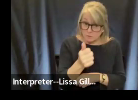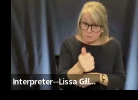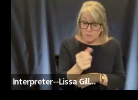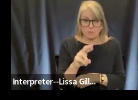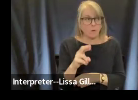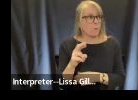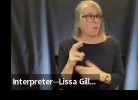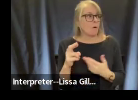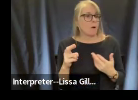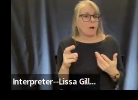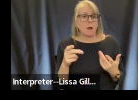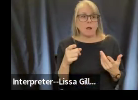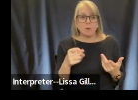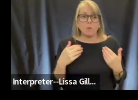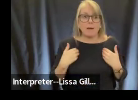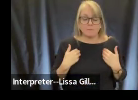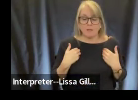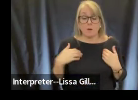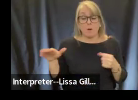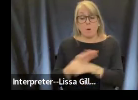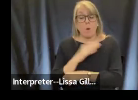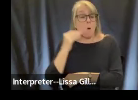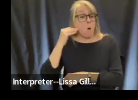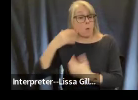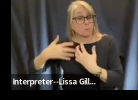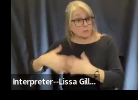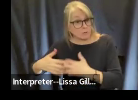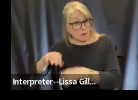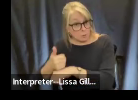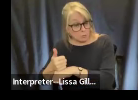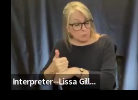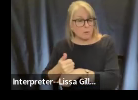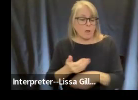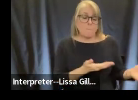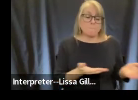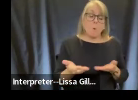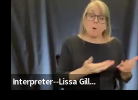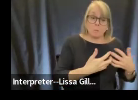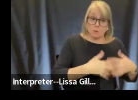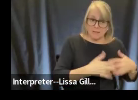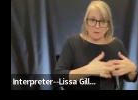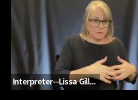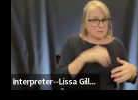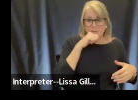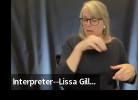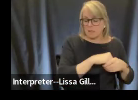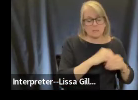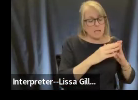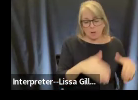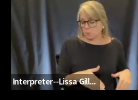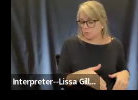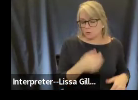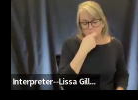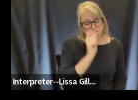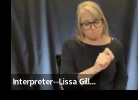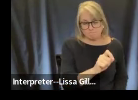whole home generator that's installed, you want to make sure for the portable ones that you do not put them in the house. That